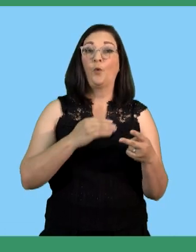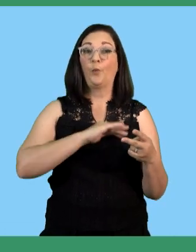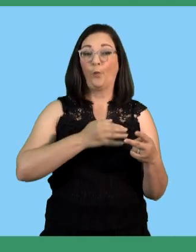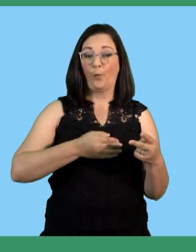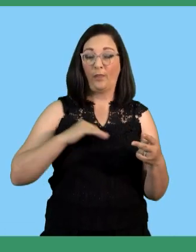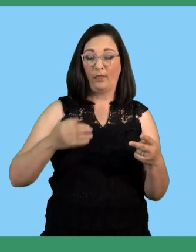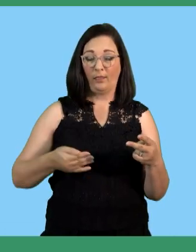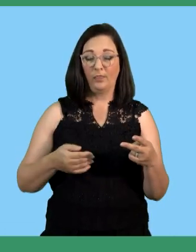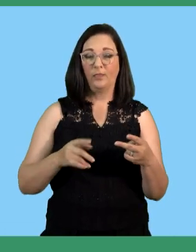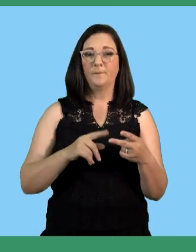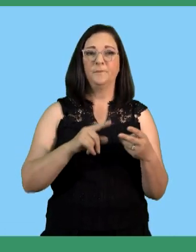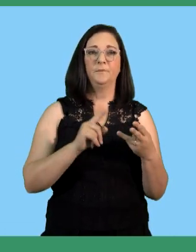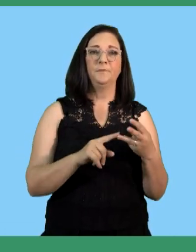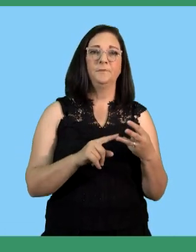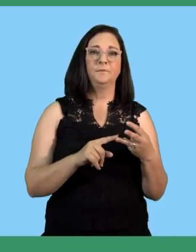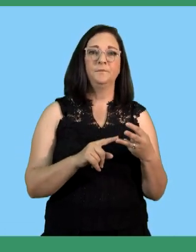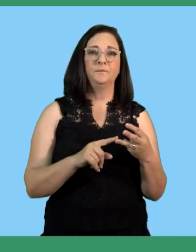looking at women,